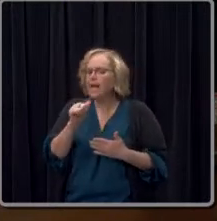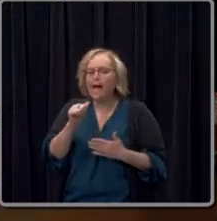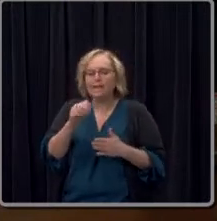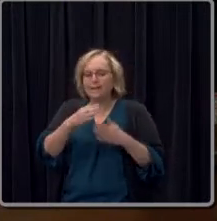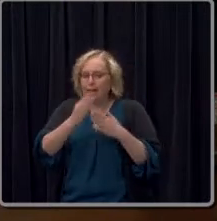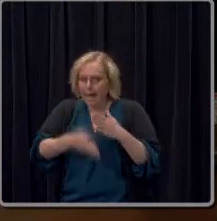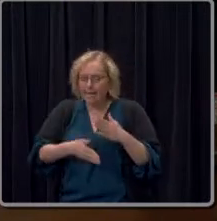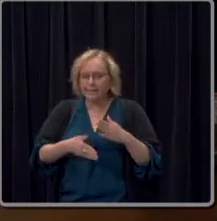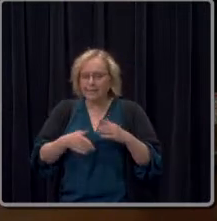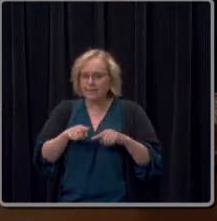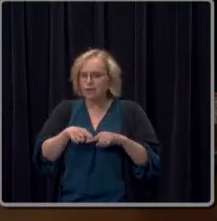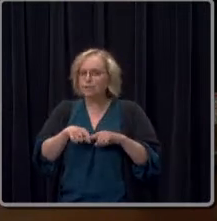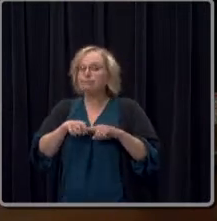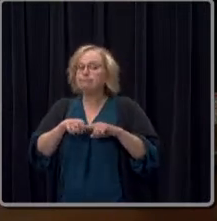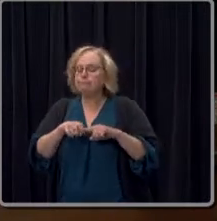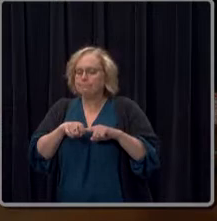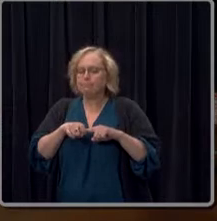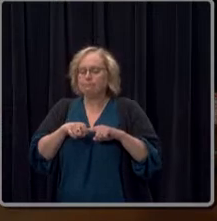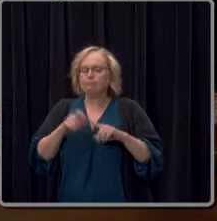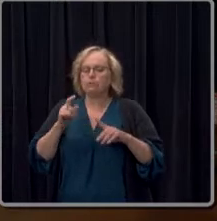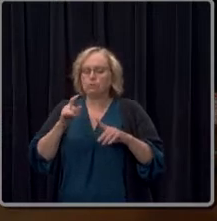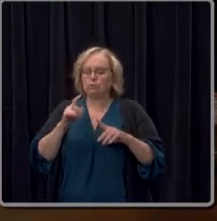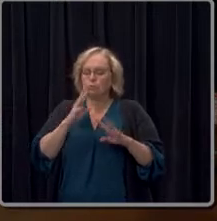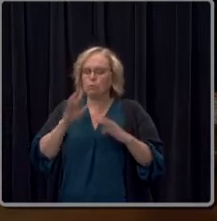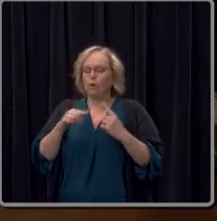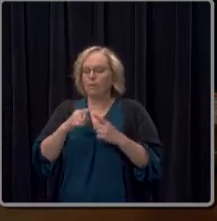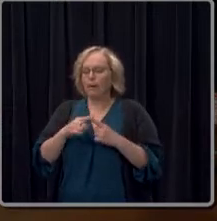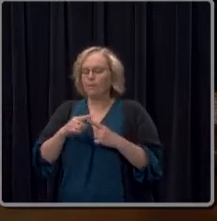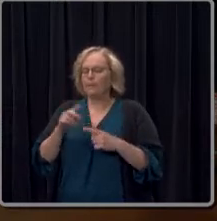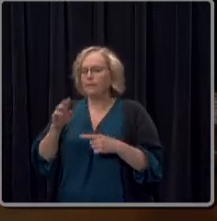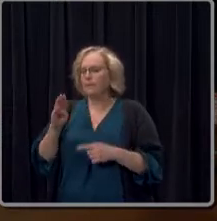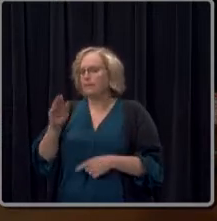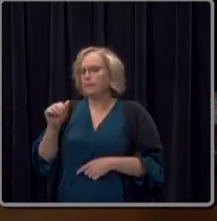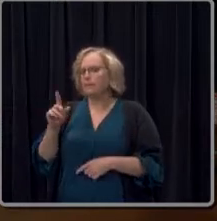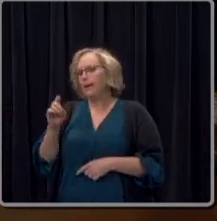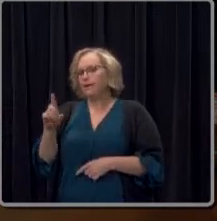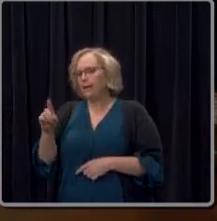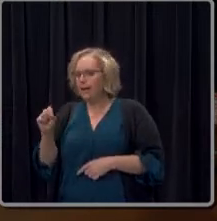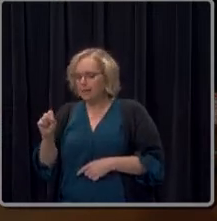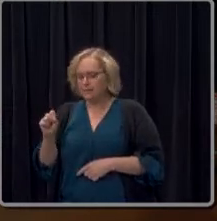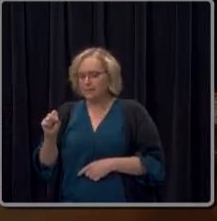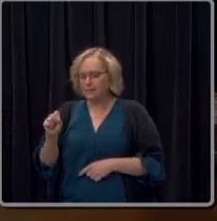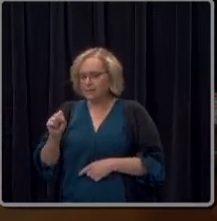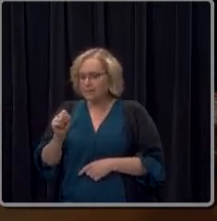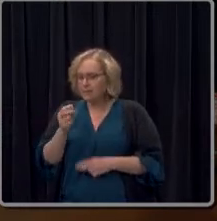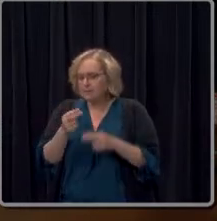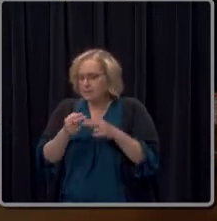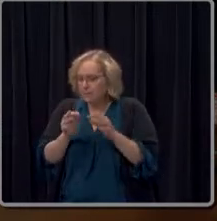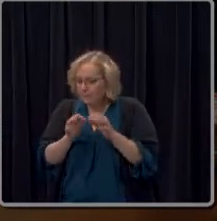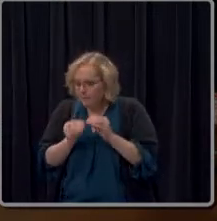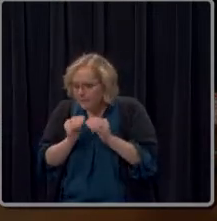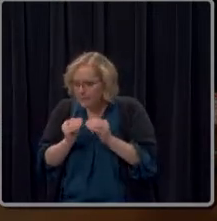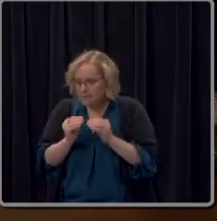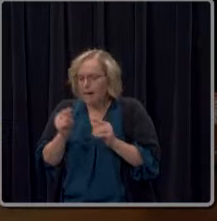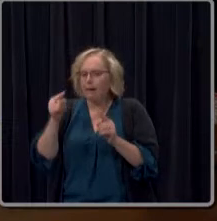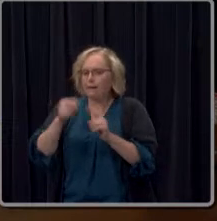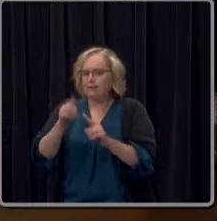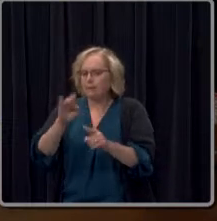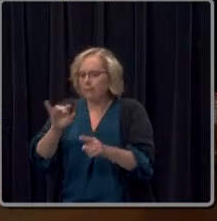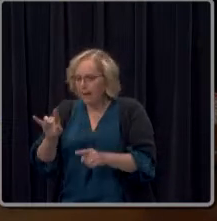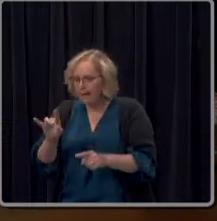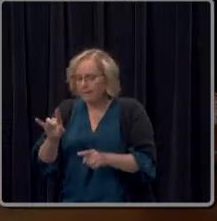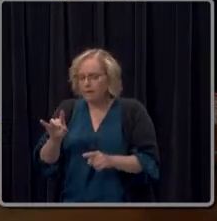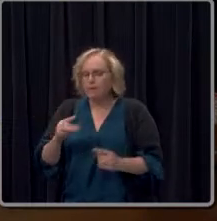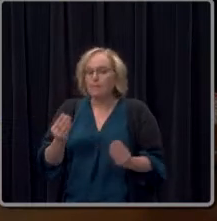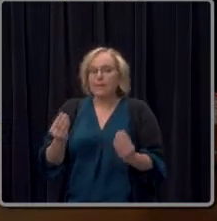about the Band-Aids that happen by May 8th and for the next year, is that it gives us a chance to really synthesize all